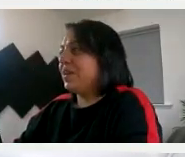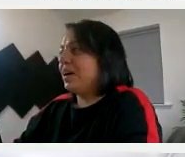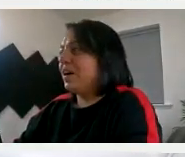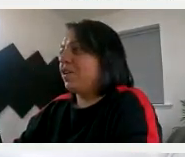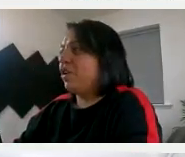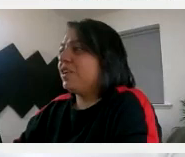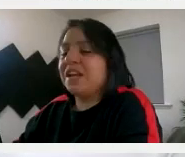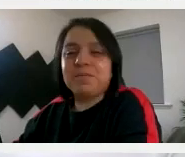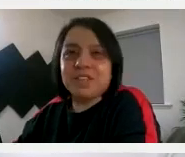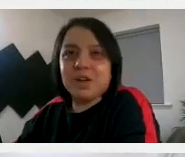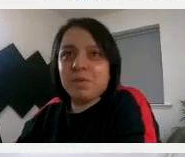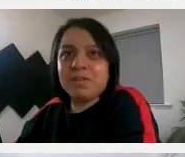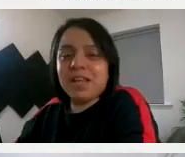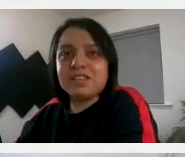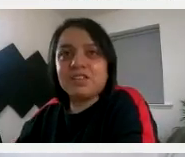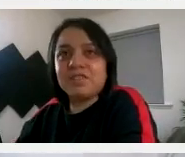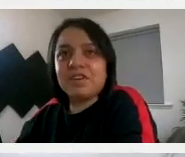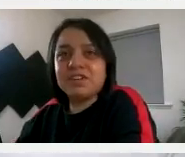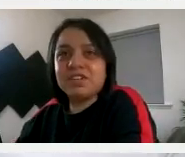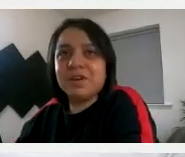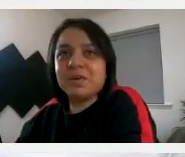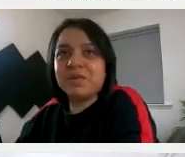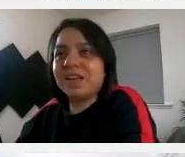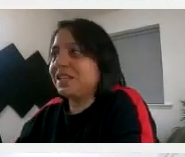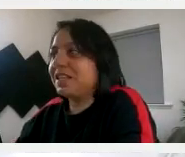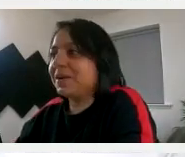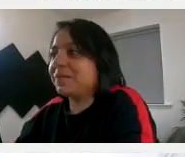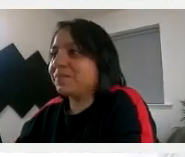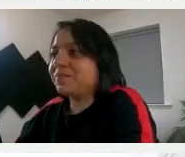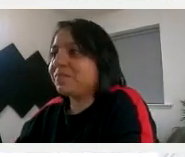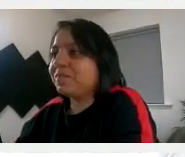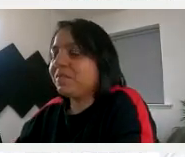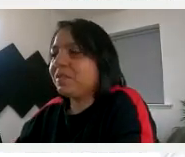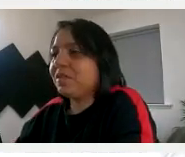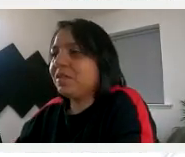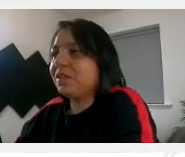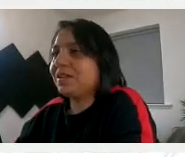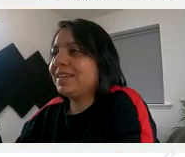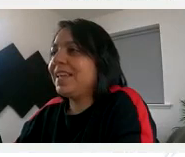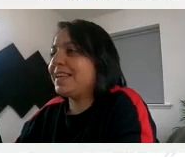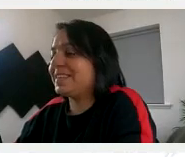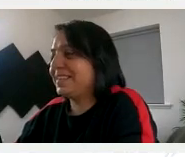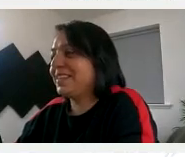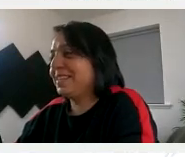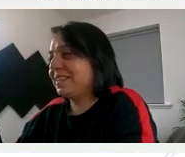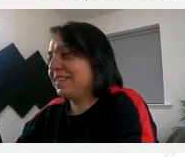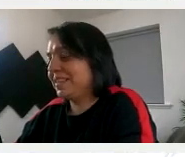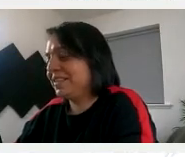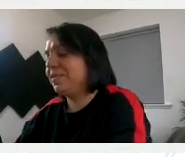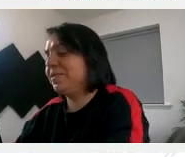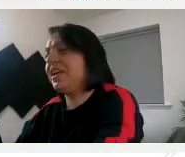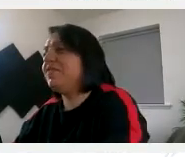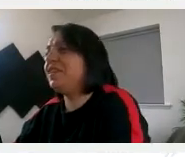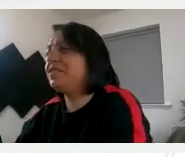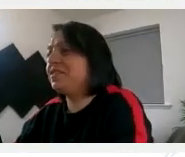So I don't think anybody's gonna get one with X. I don't think Harsh has found one with X either. Nando's. Yes, you